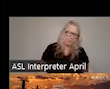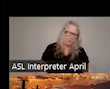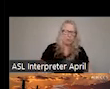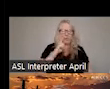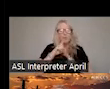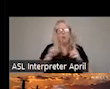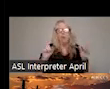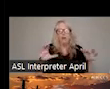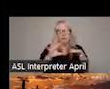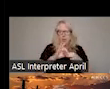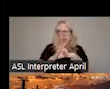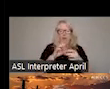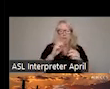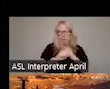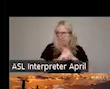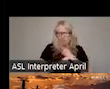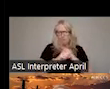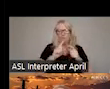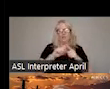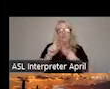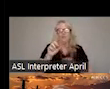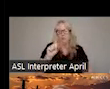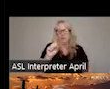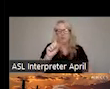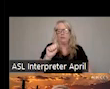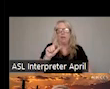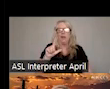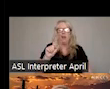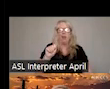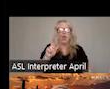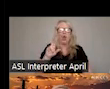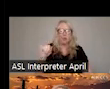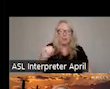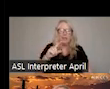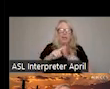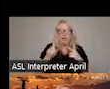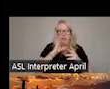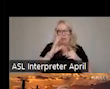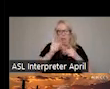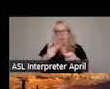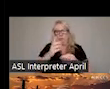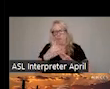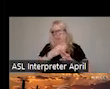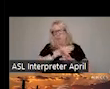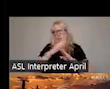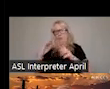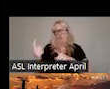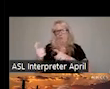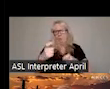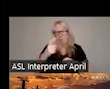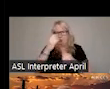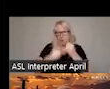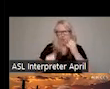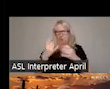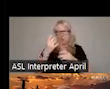solicitation, awarded the contract to Solari. We reviewed the award prior to the finalization of award and ultimately